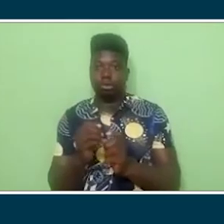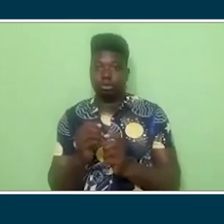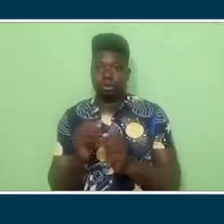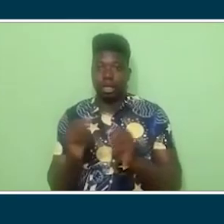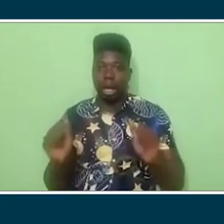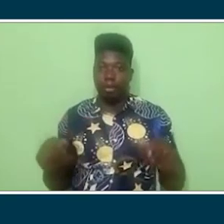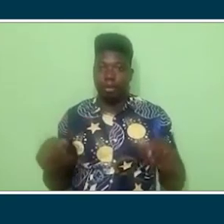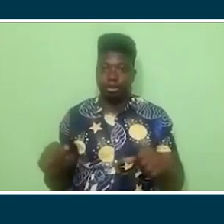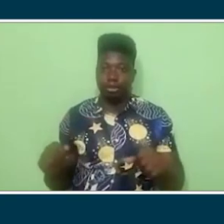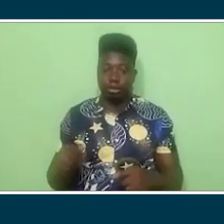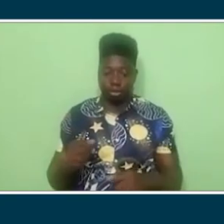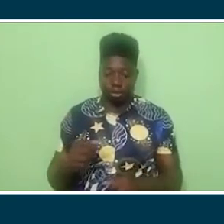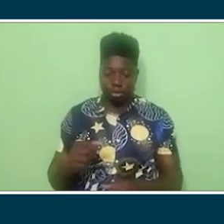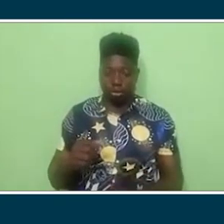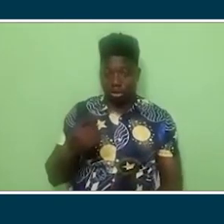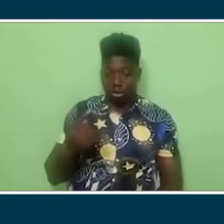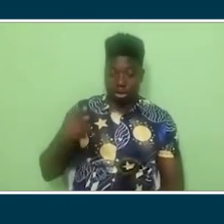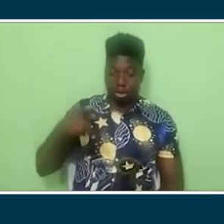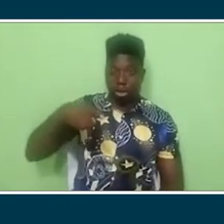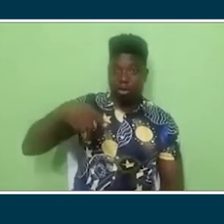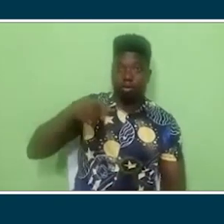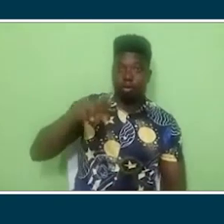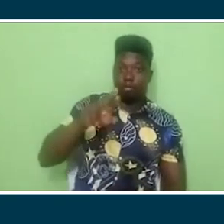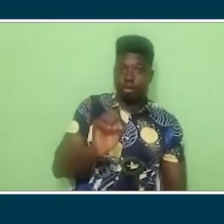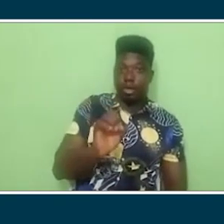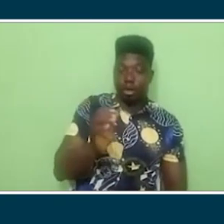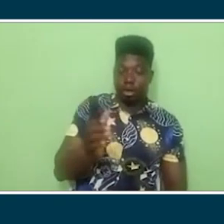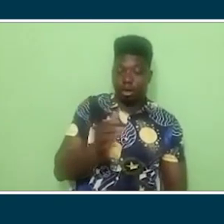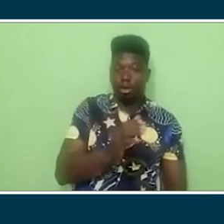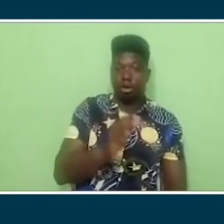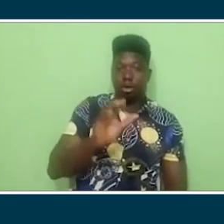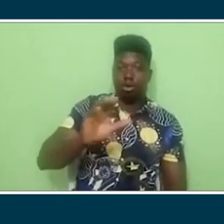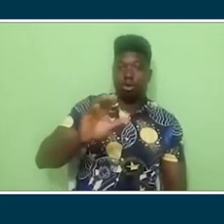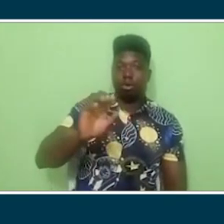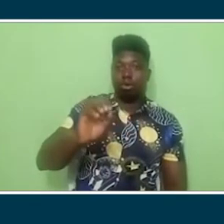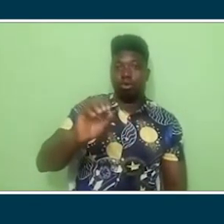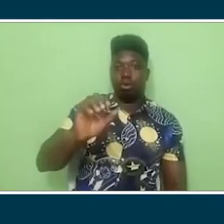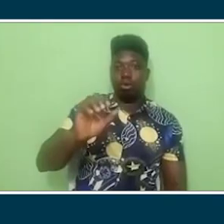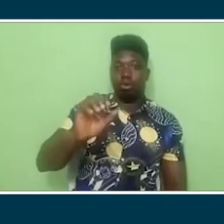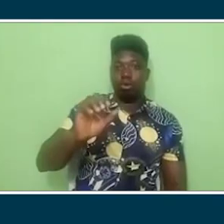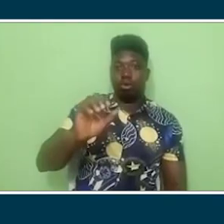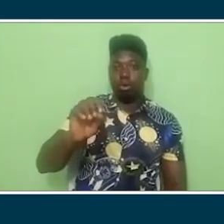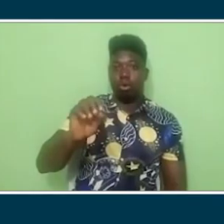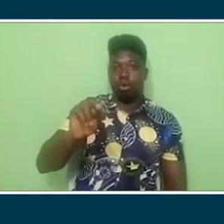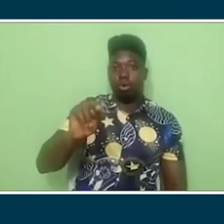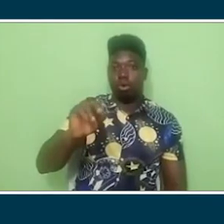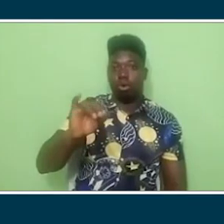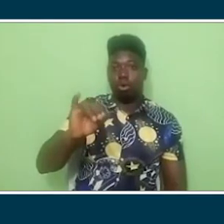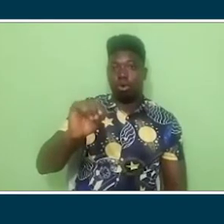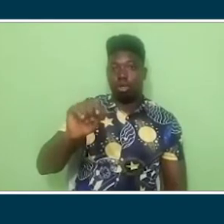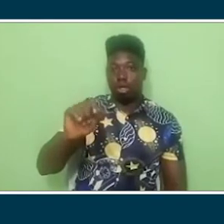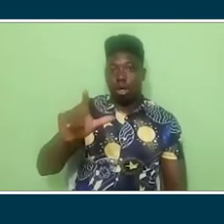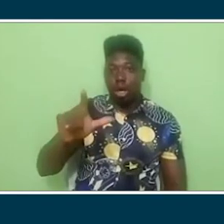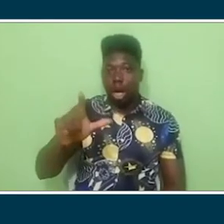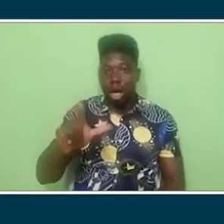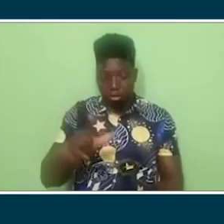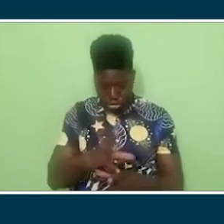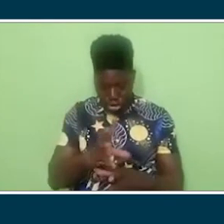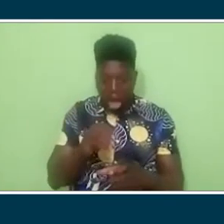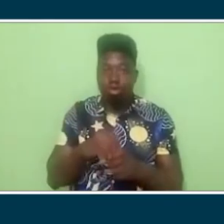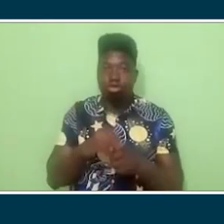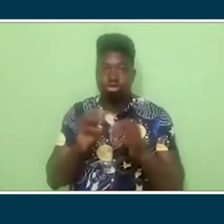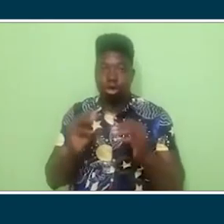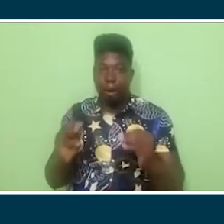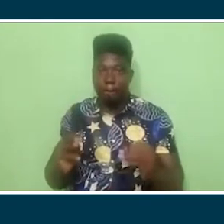want that out of our repertoire either. So how I want to think about that is that we